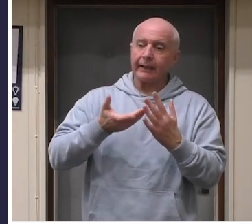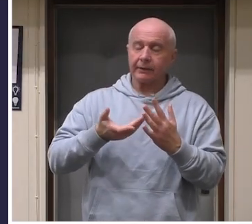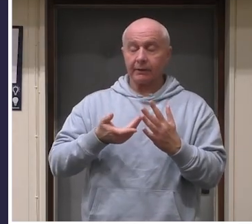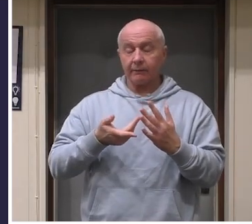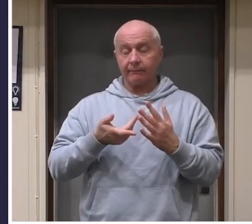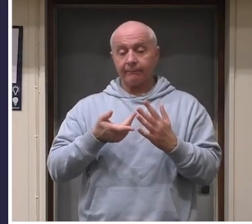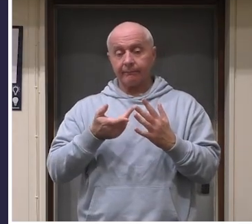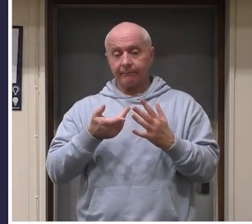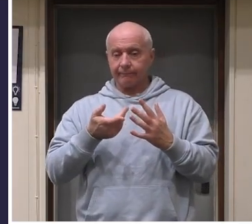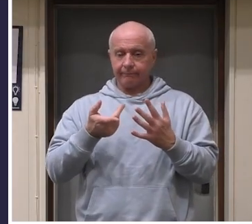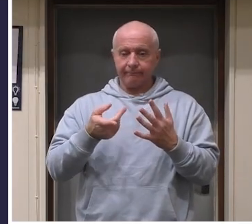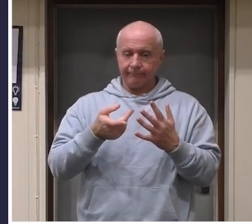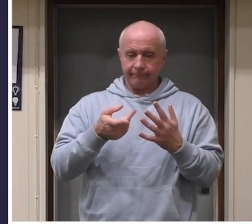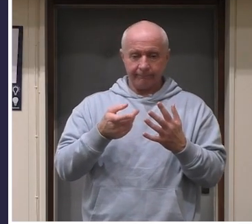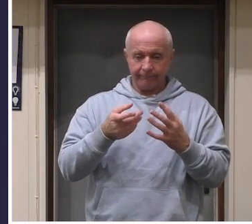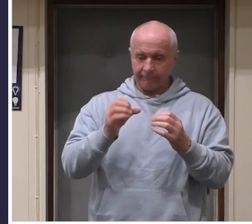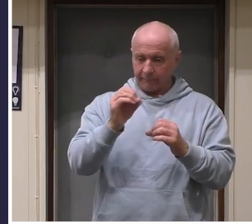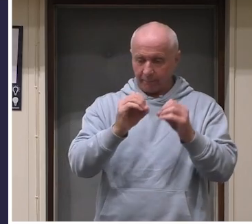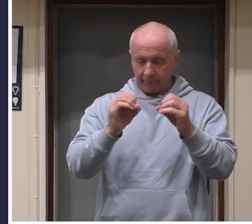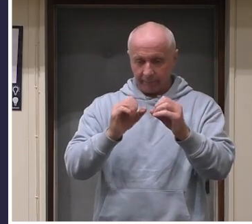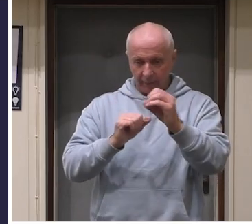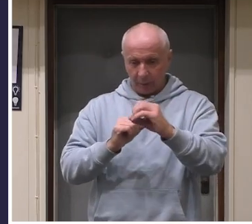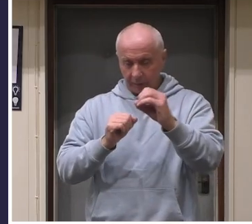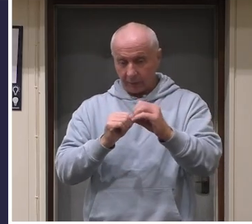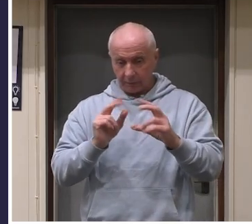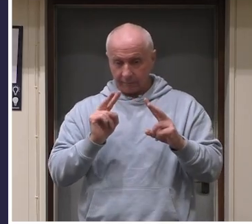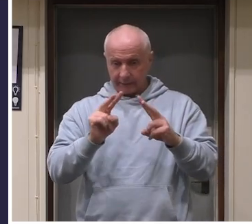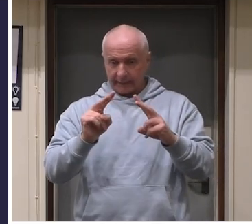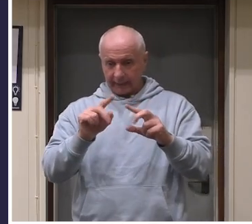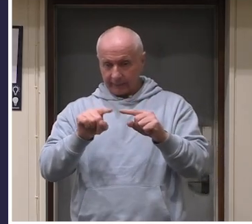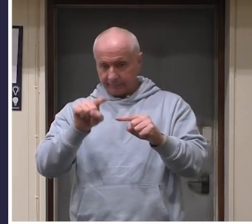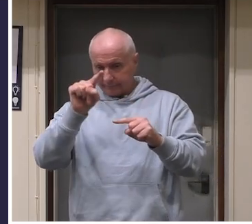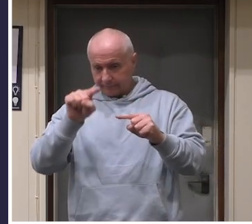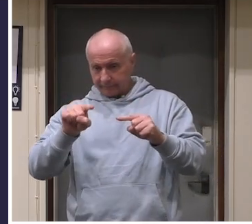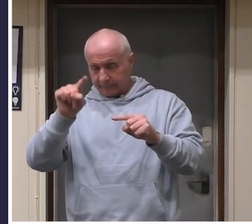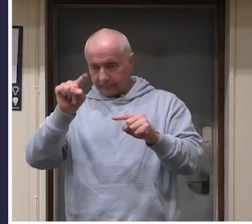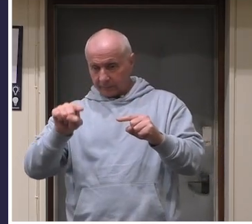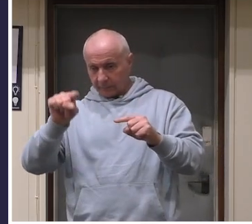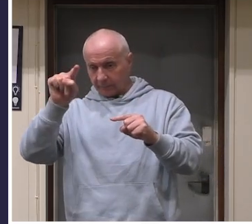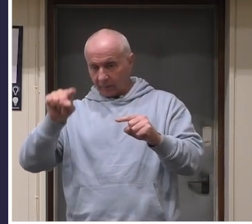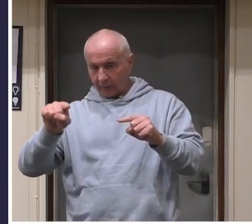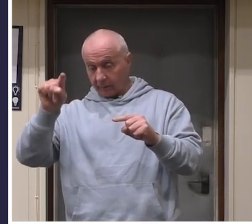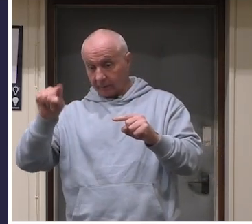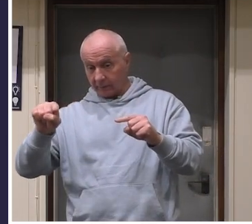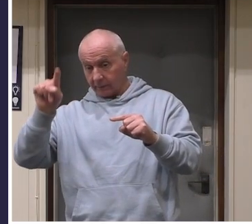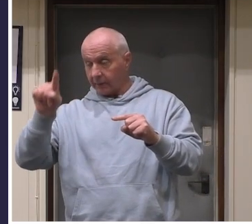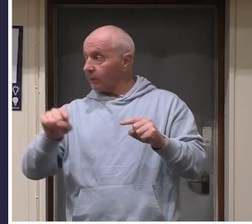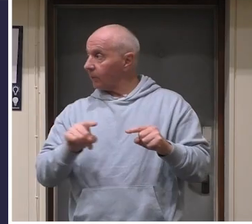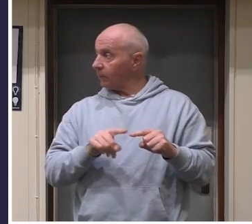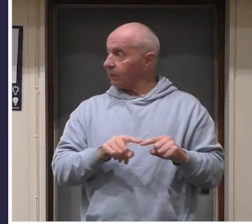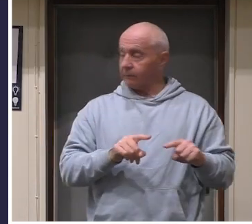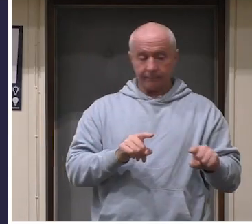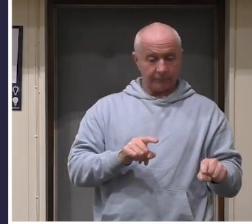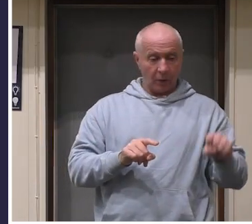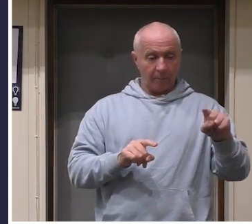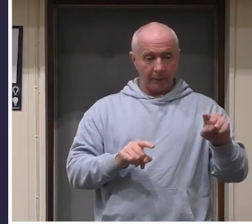the temperature of the particle by seeing the asymmetry from when a particle is up there, where it can go up and down, whereas when it's down here, where it can only